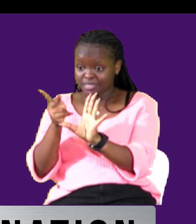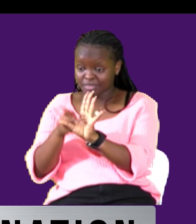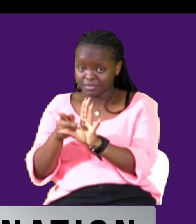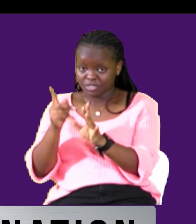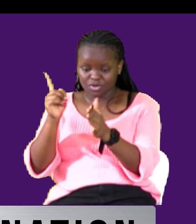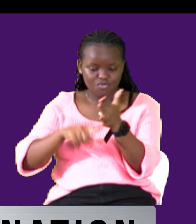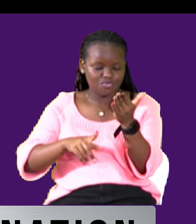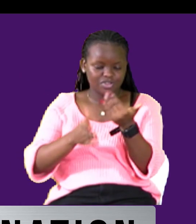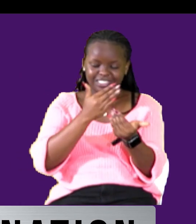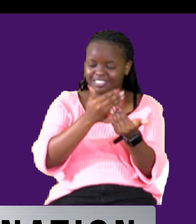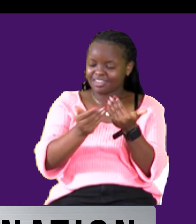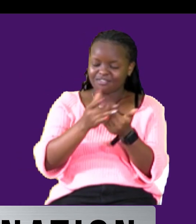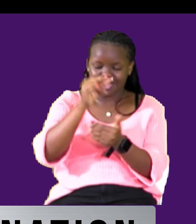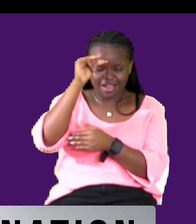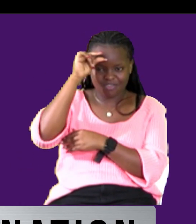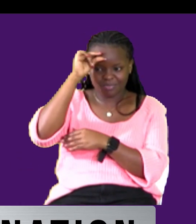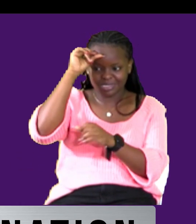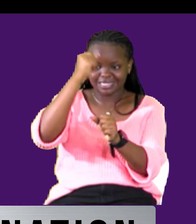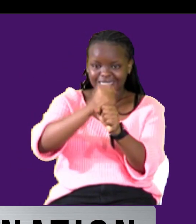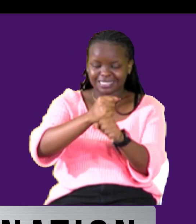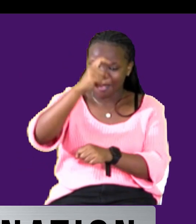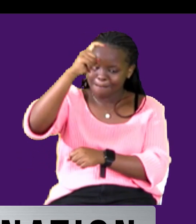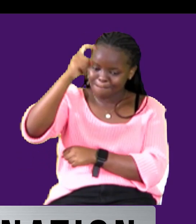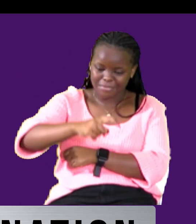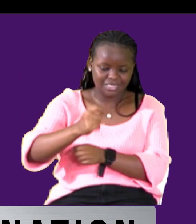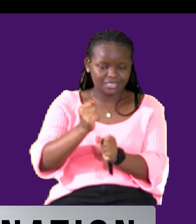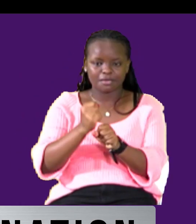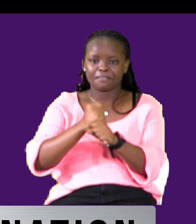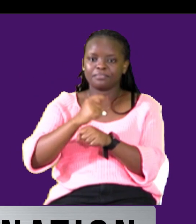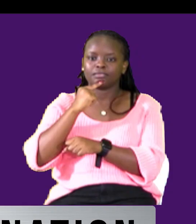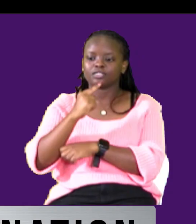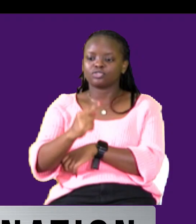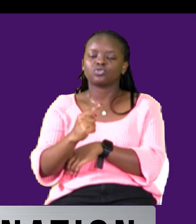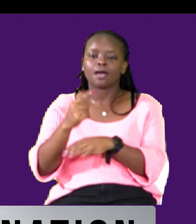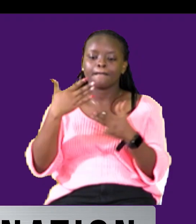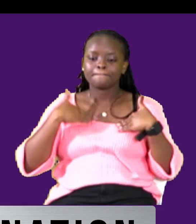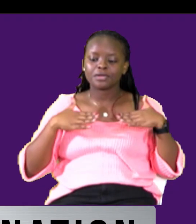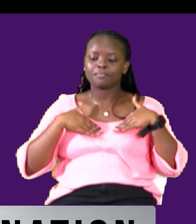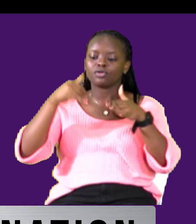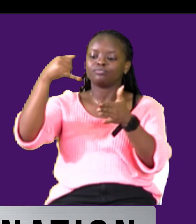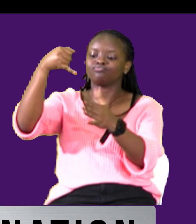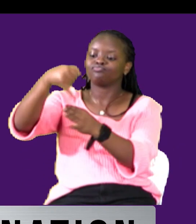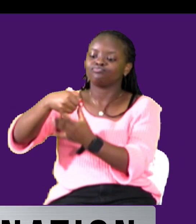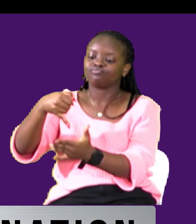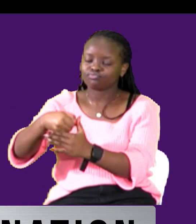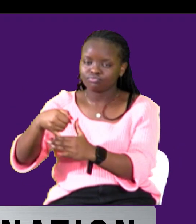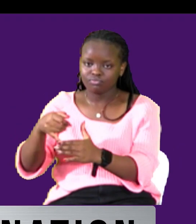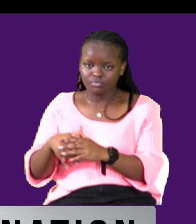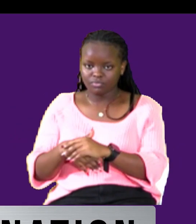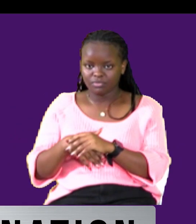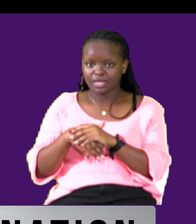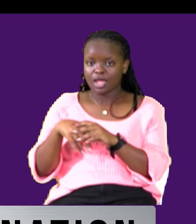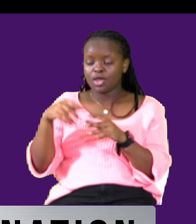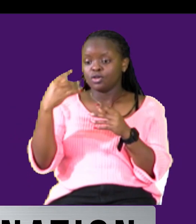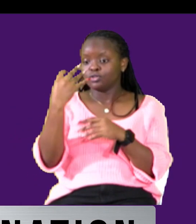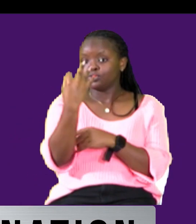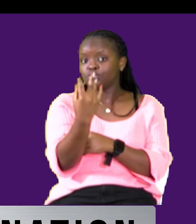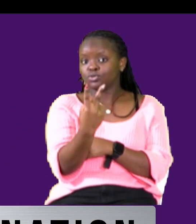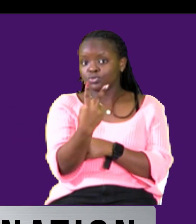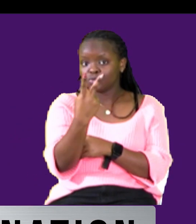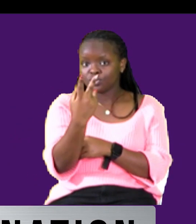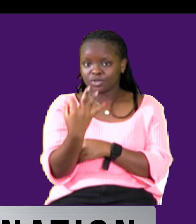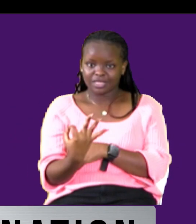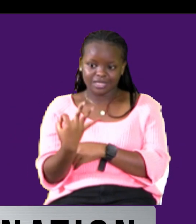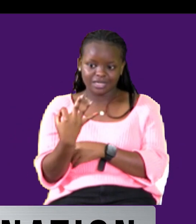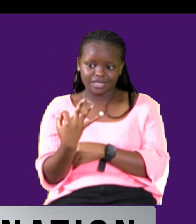Whatever government does, lazima make sure watu wamehusishwa. Hiyo ndio public participation. Yes. 2 or 3